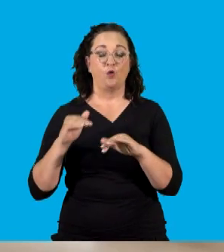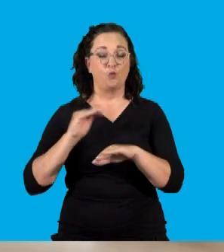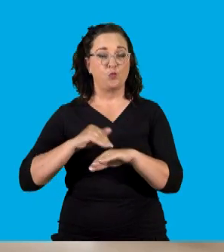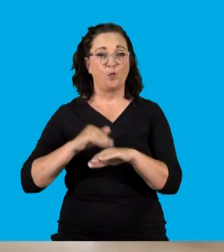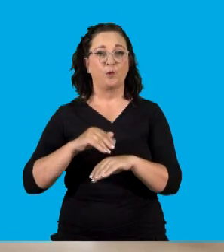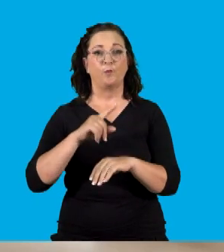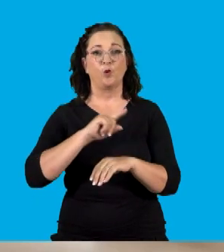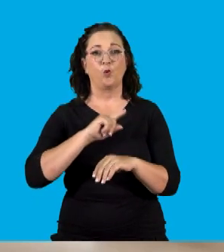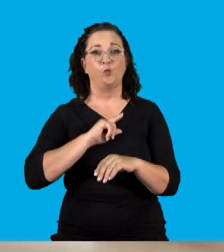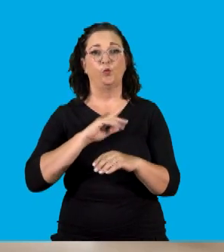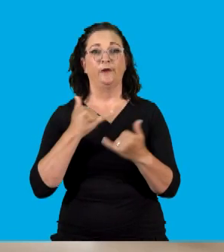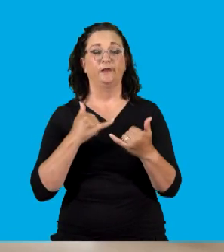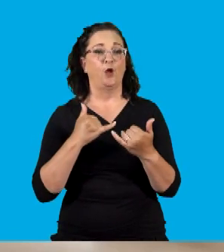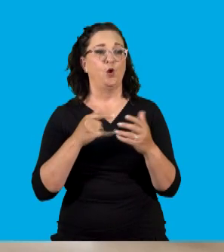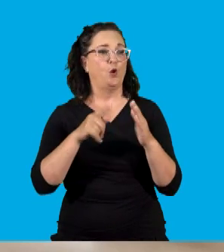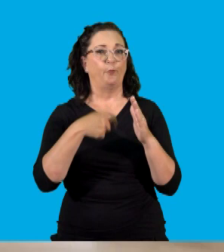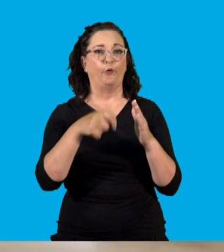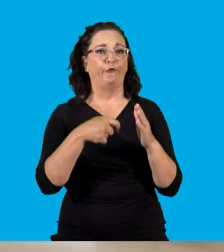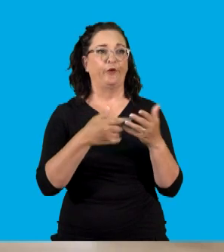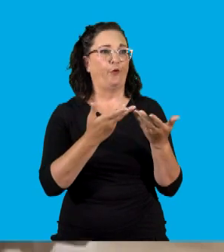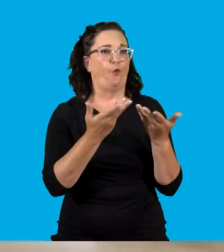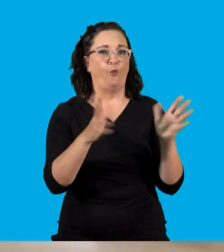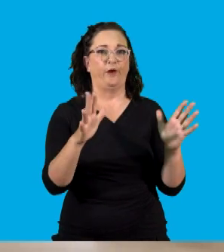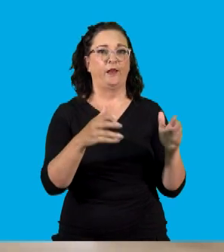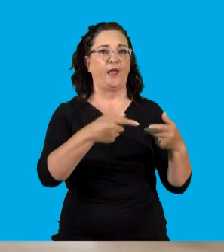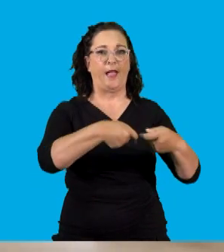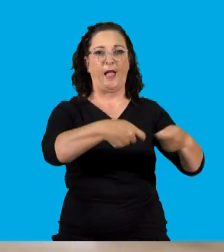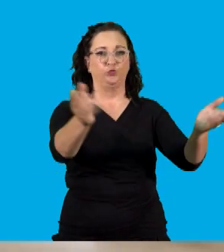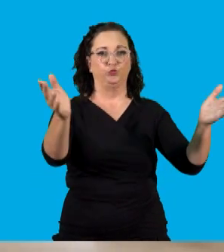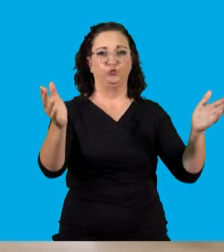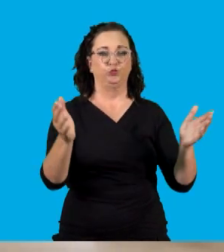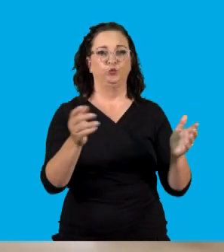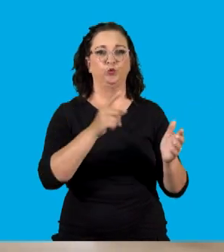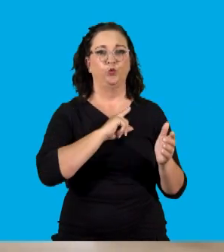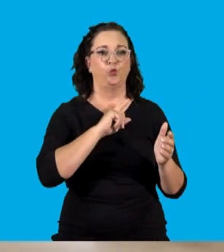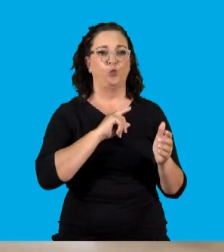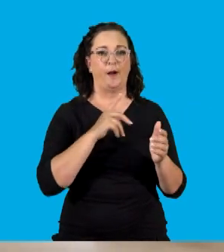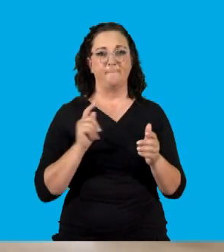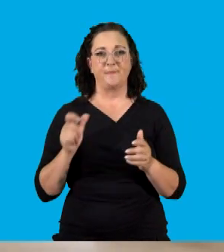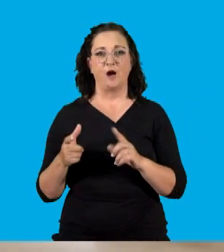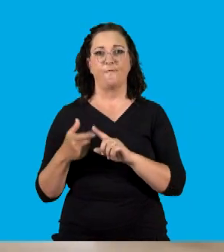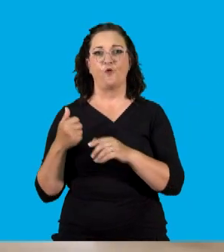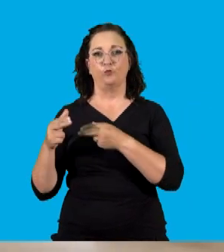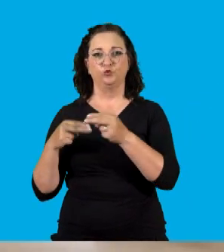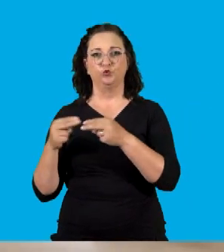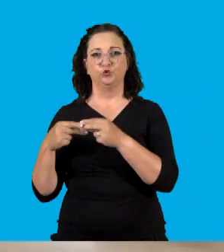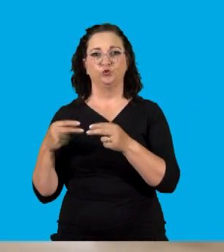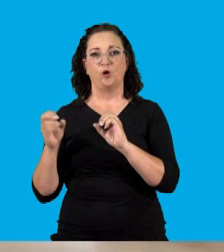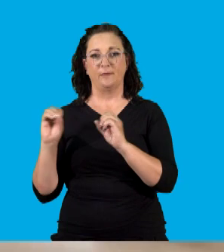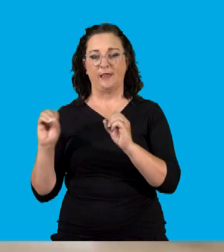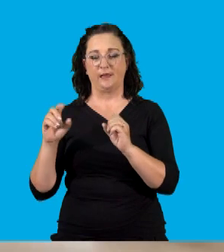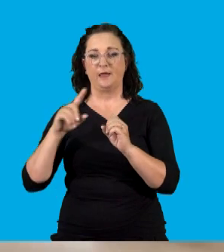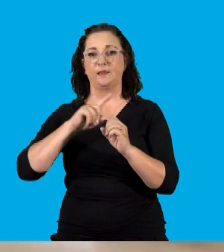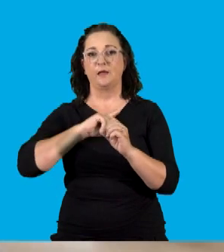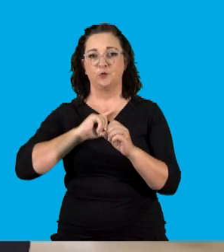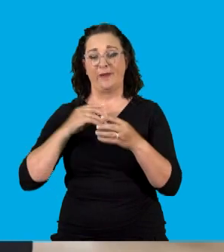because already the movie is out there. We've already seen it without even buying them from the original shop. So these businesses, they end